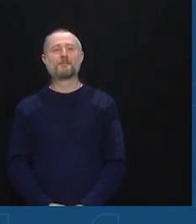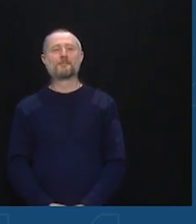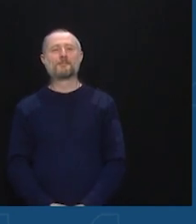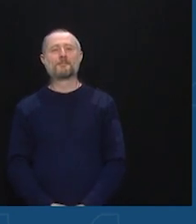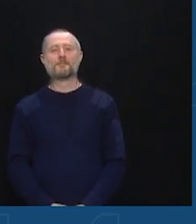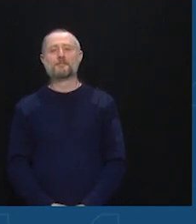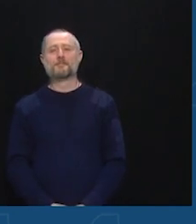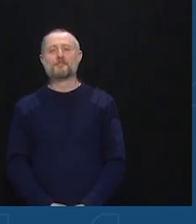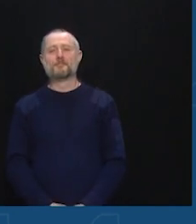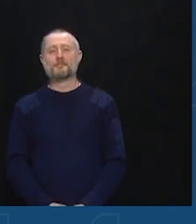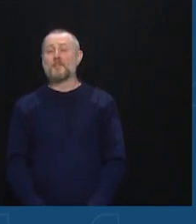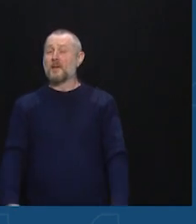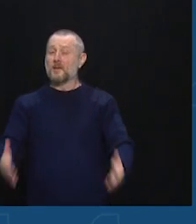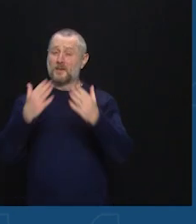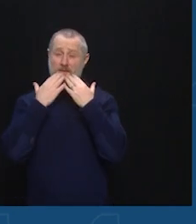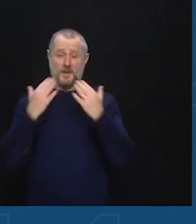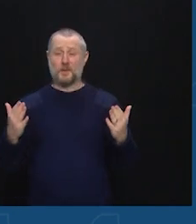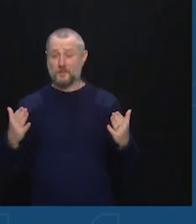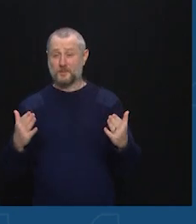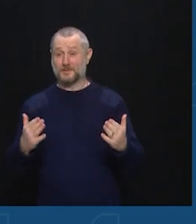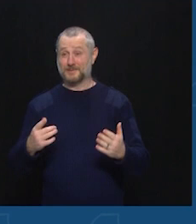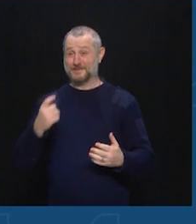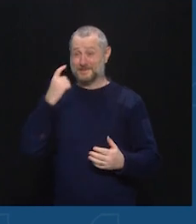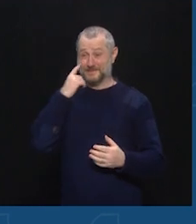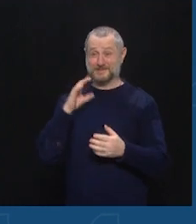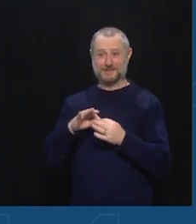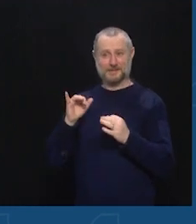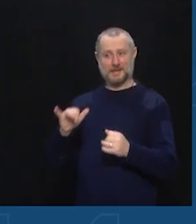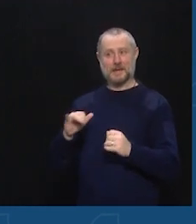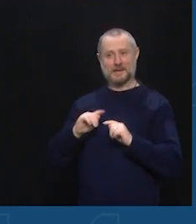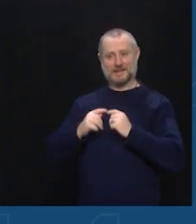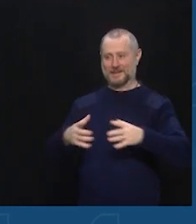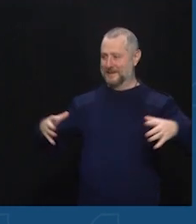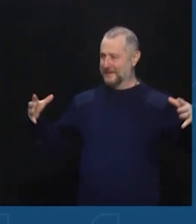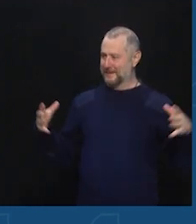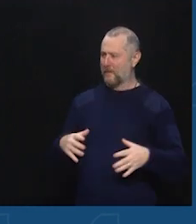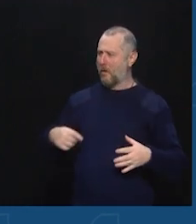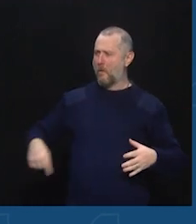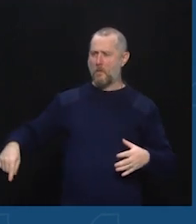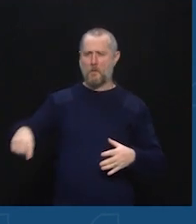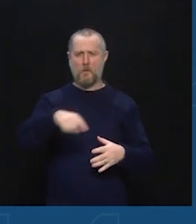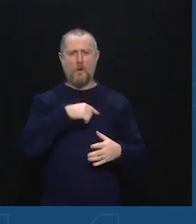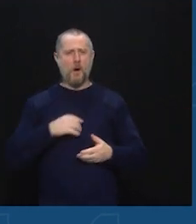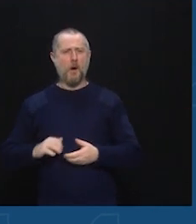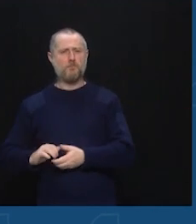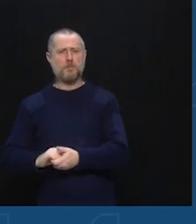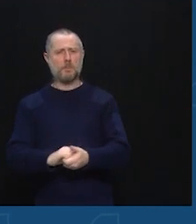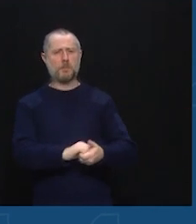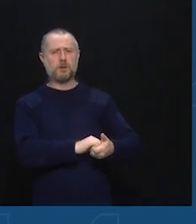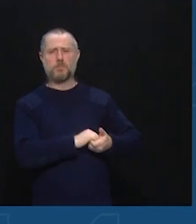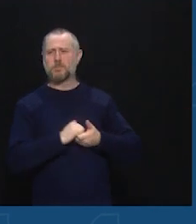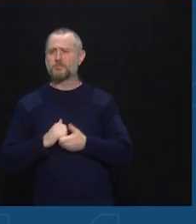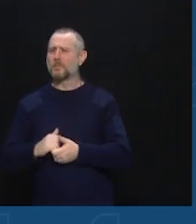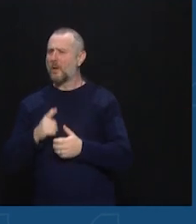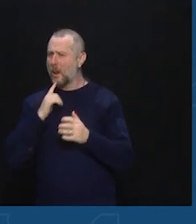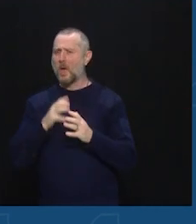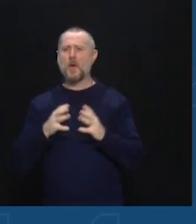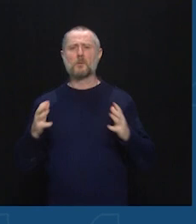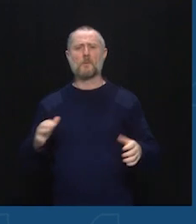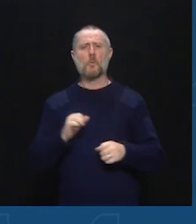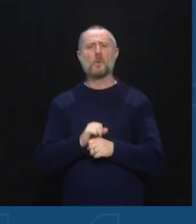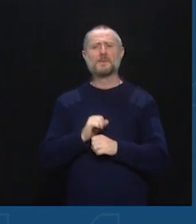Thank you. So you've just seen evidence of what teamwork looks like. Fighting a storm is a major event. It is a serious